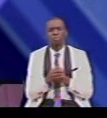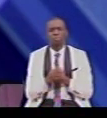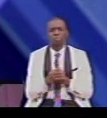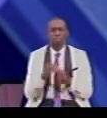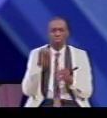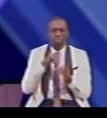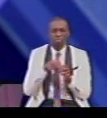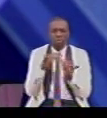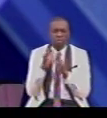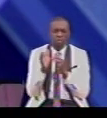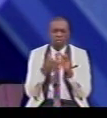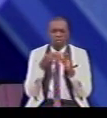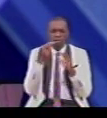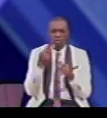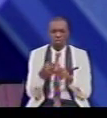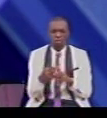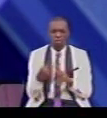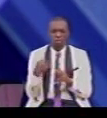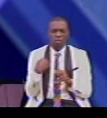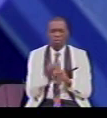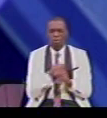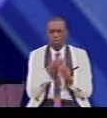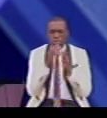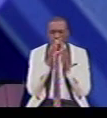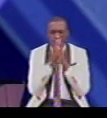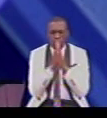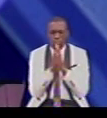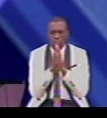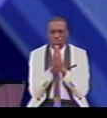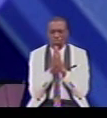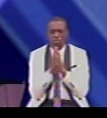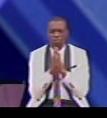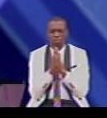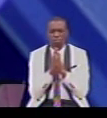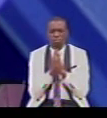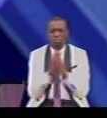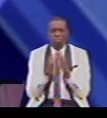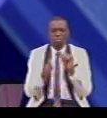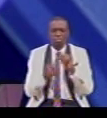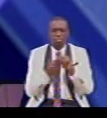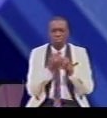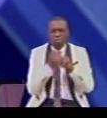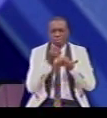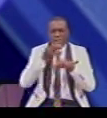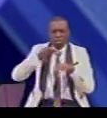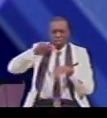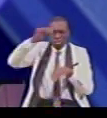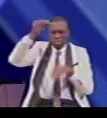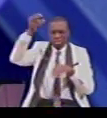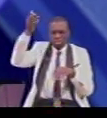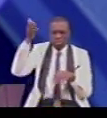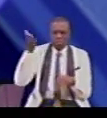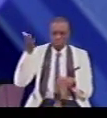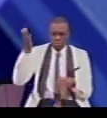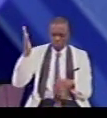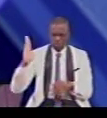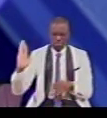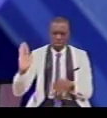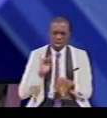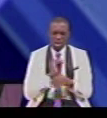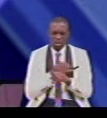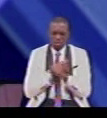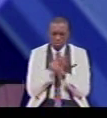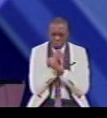in Jesus name we pray most I God I love your father